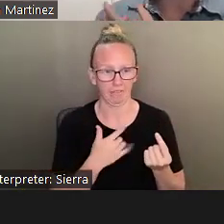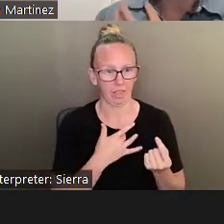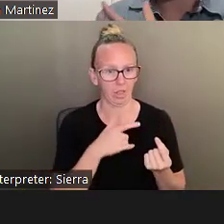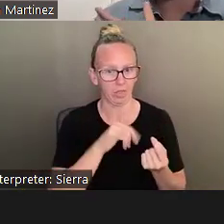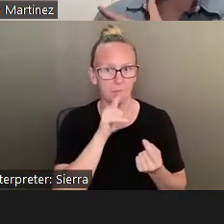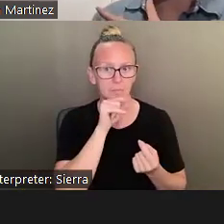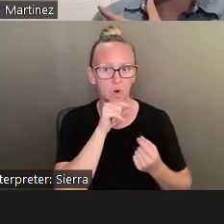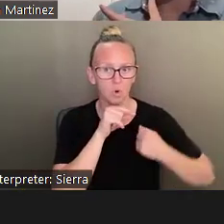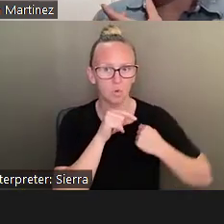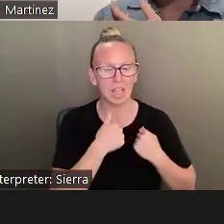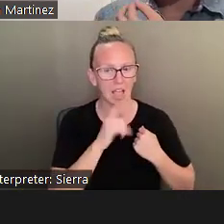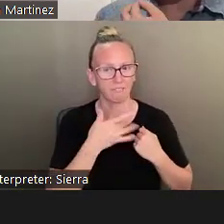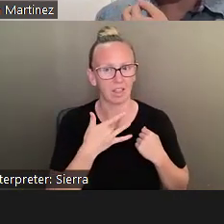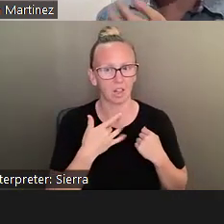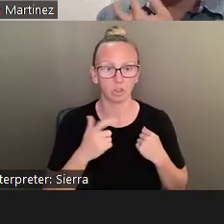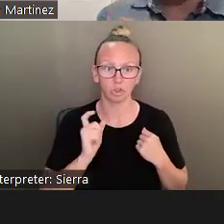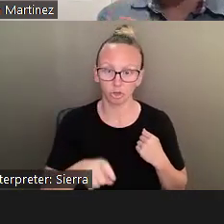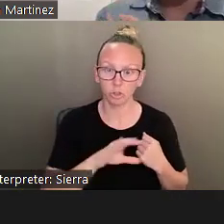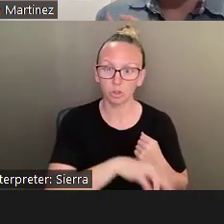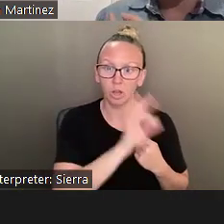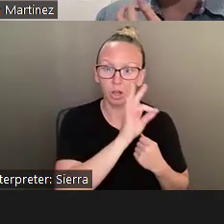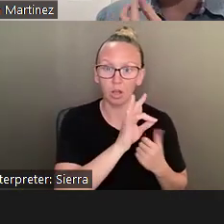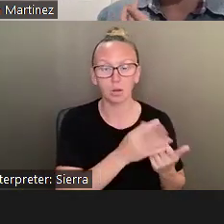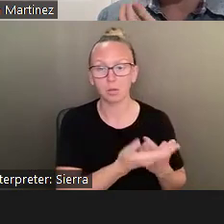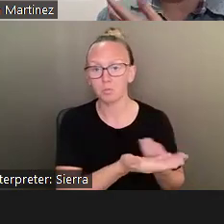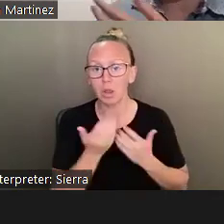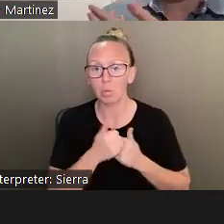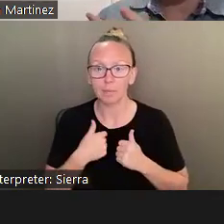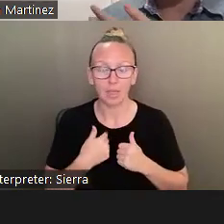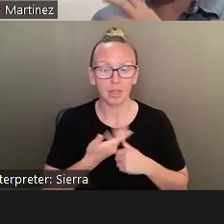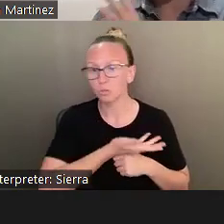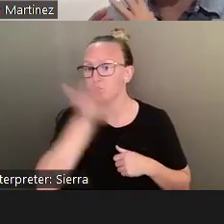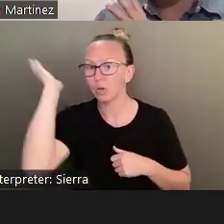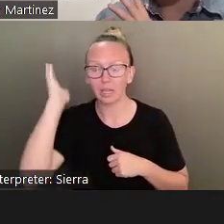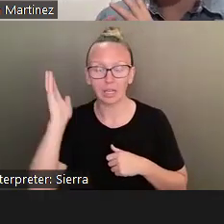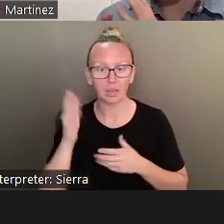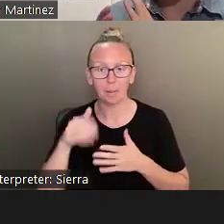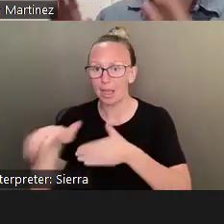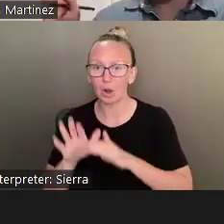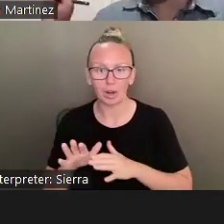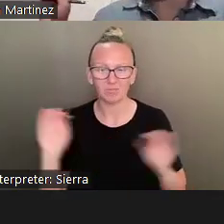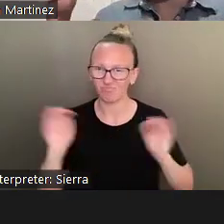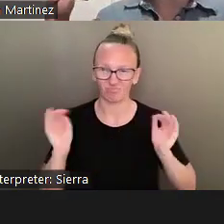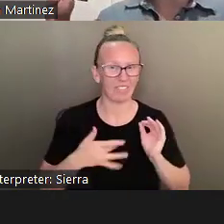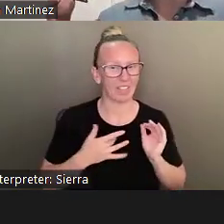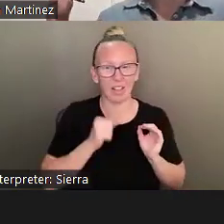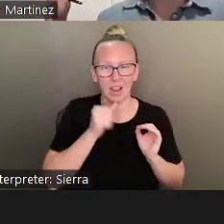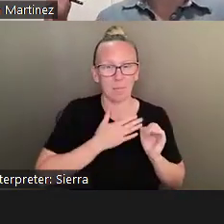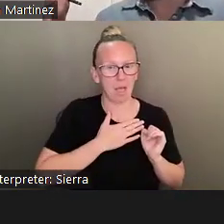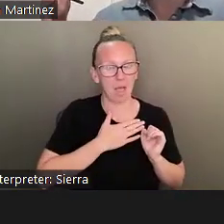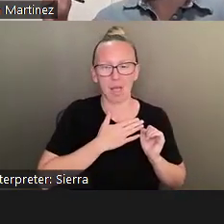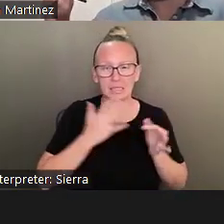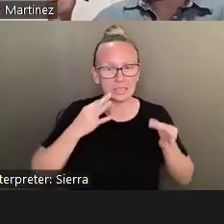bird wing, to displace it, to take it with me, to bury it somewhere else. It just felt like that's not